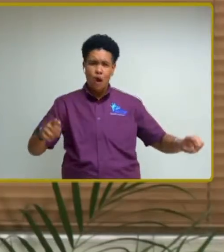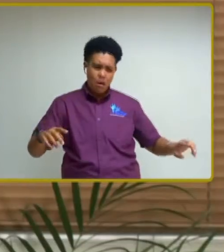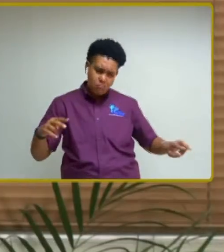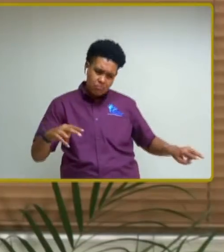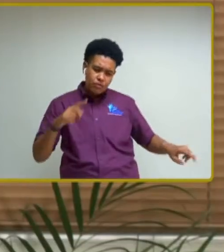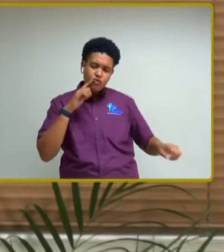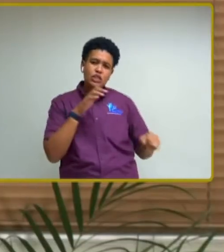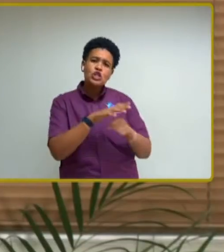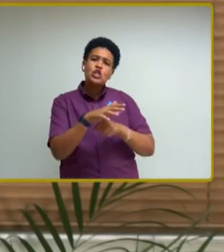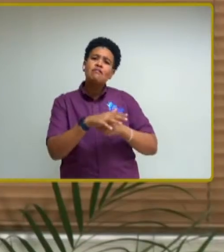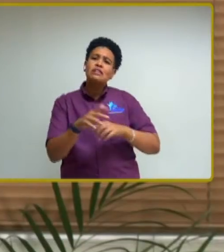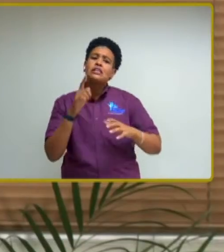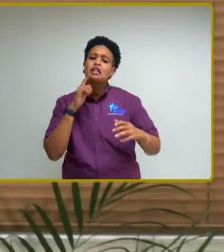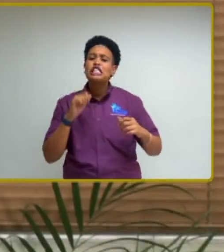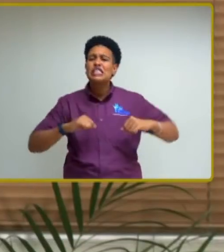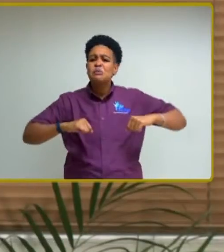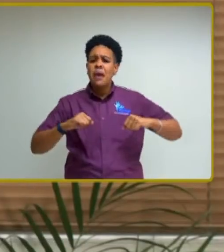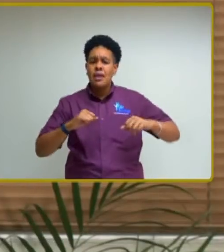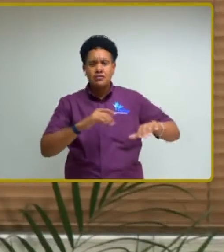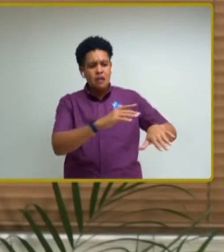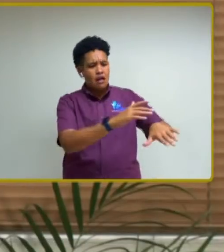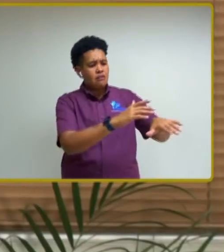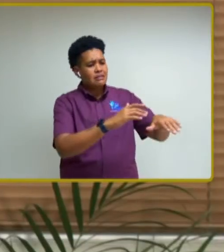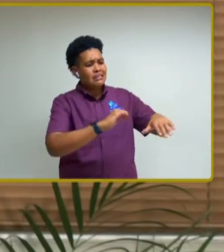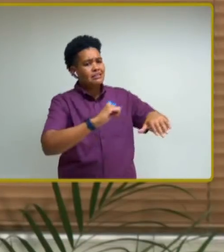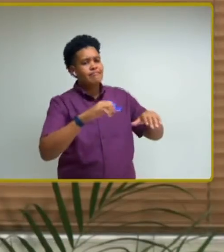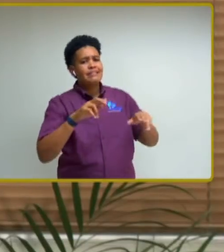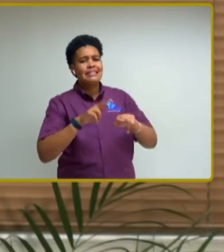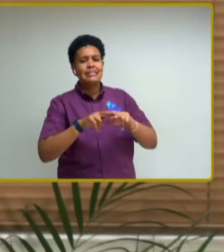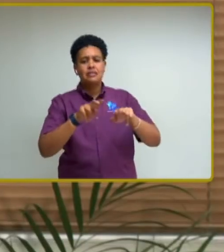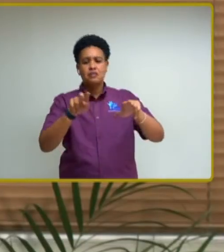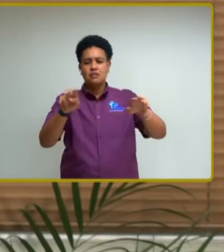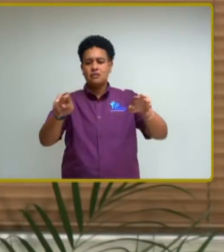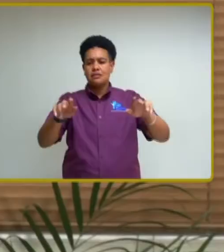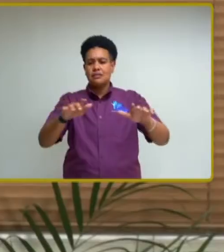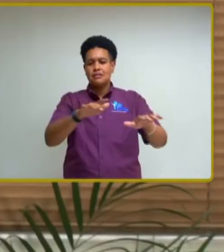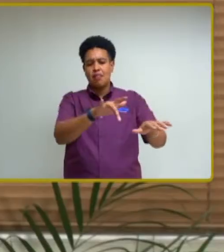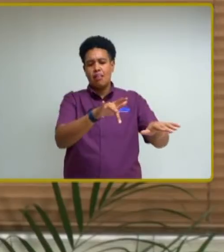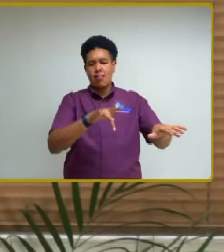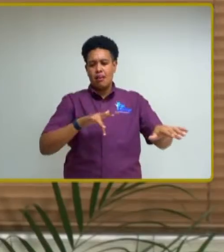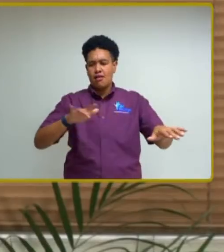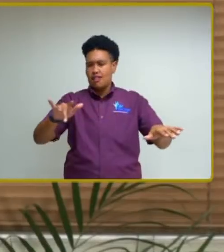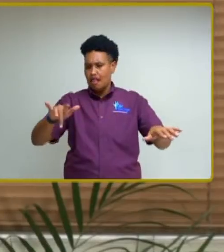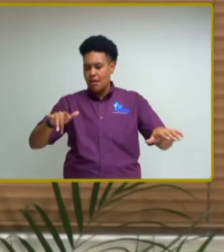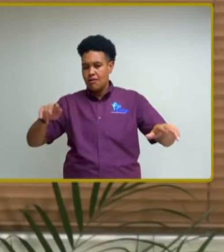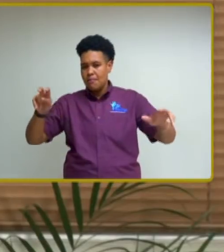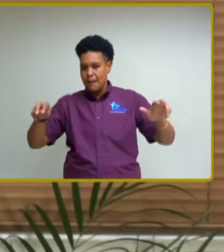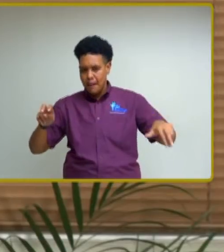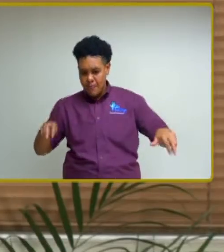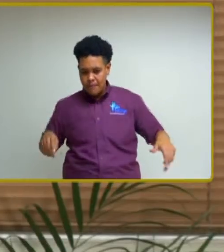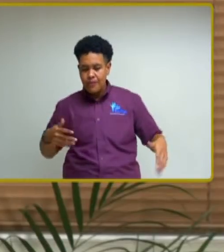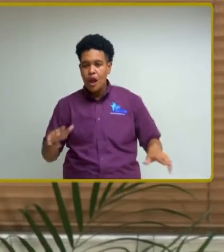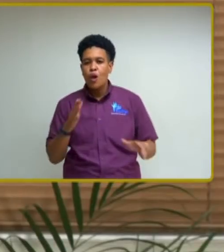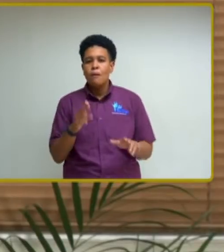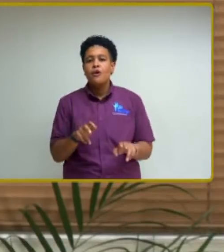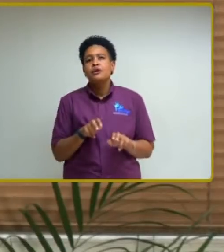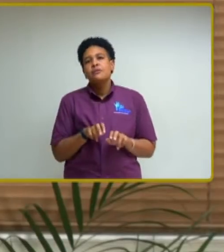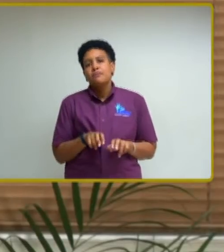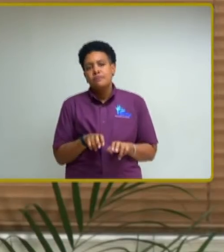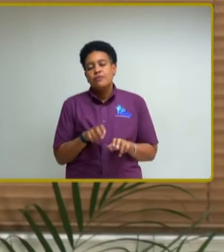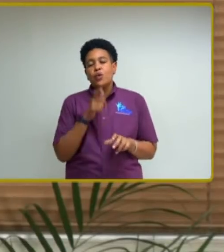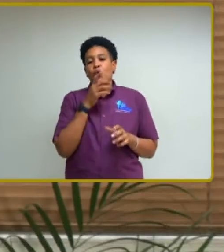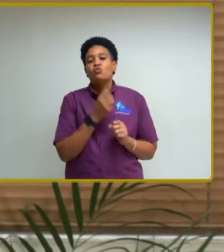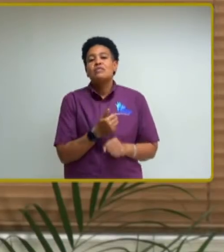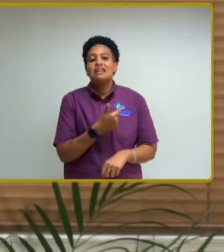sufficiently spaced to accommodate the caregiver and the person who is receiving the vaccine,